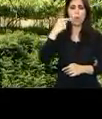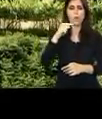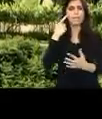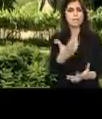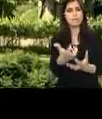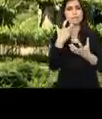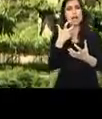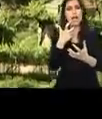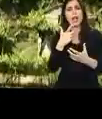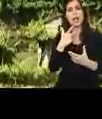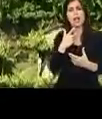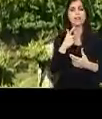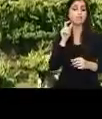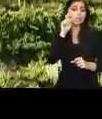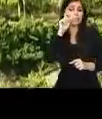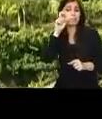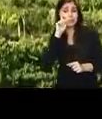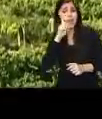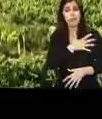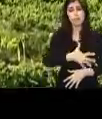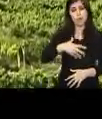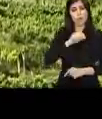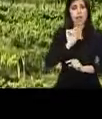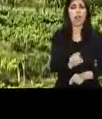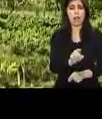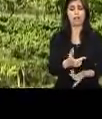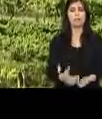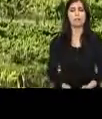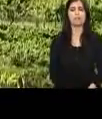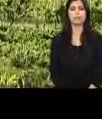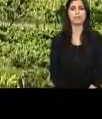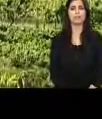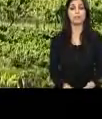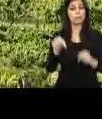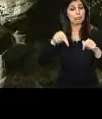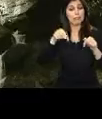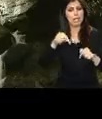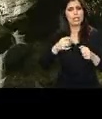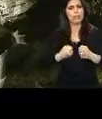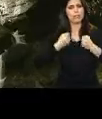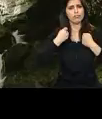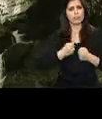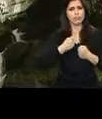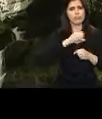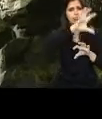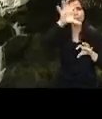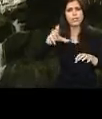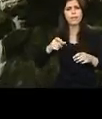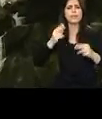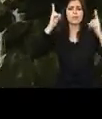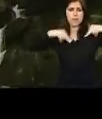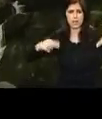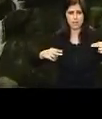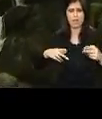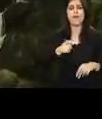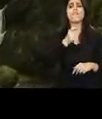of such singularity, classified as World Cultural Heritage of Humanity. Here, the towns